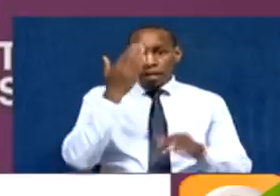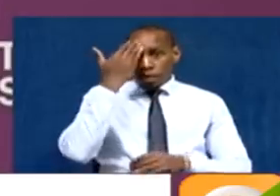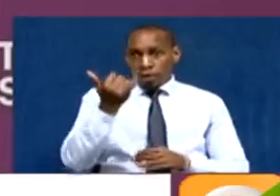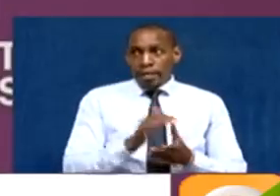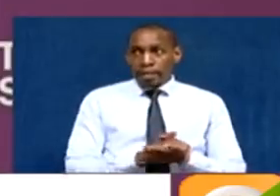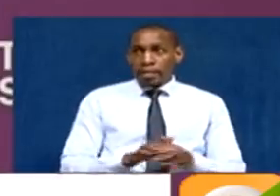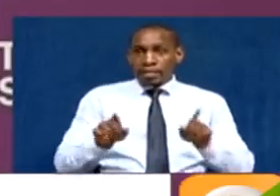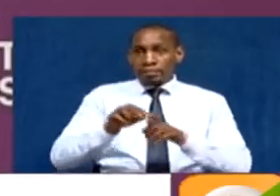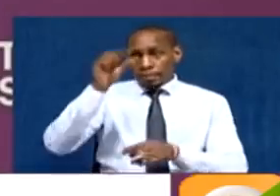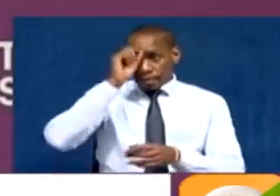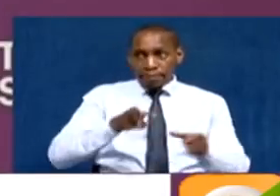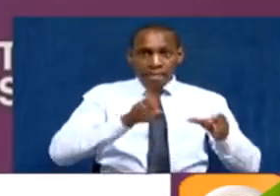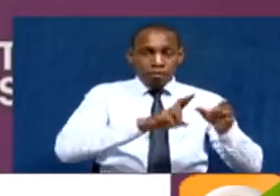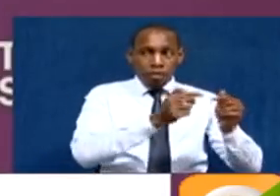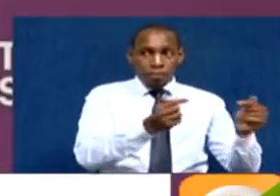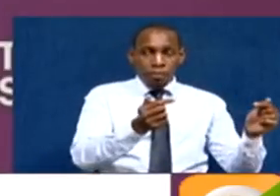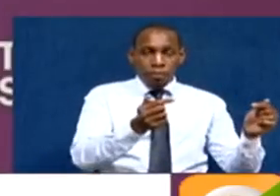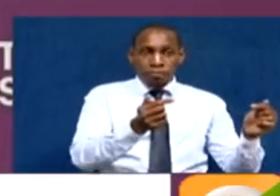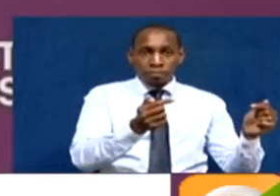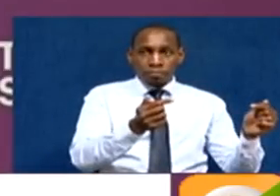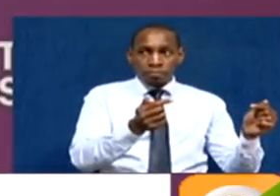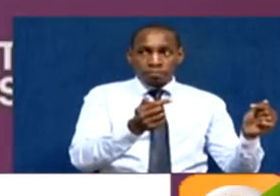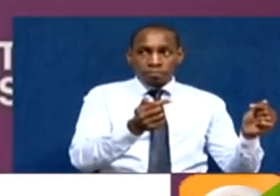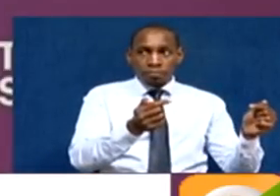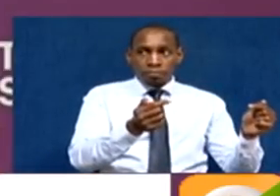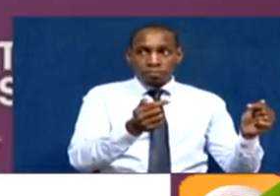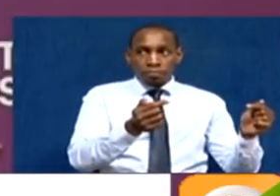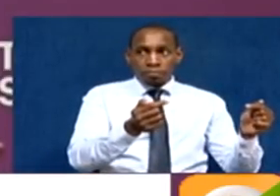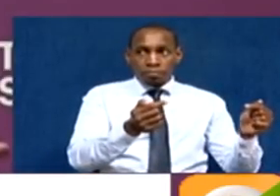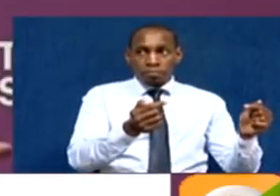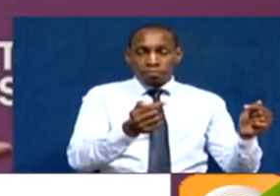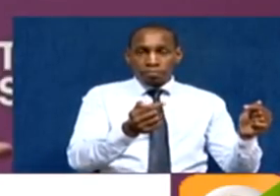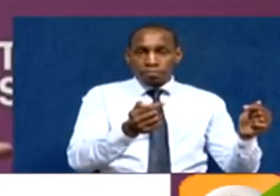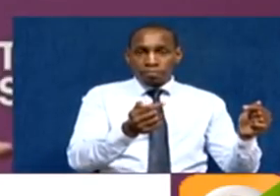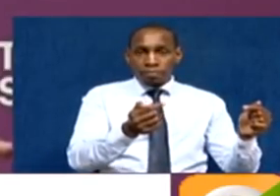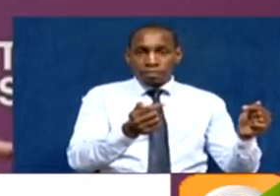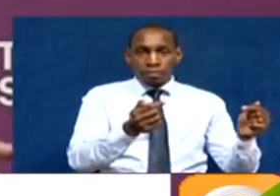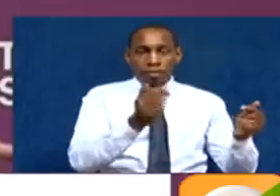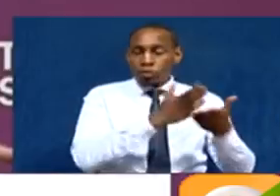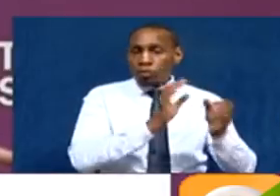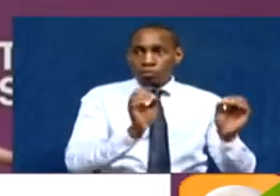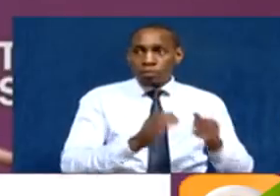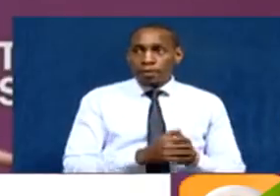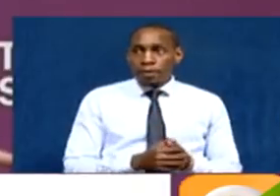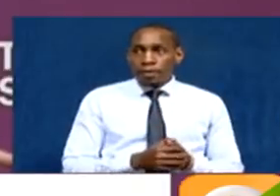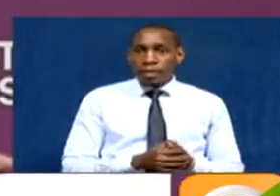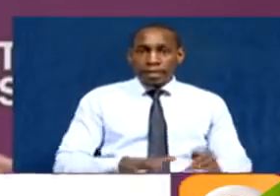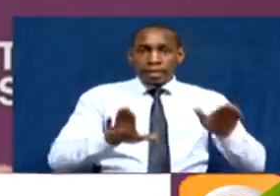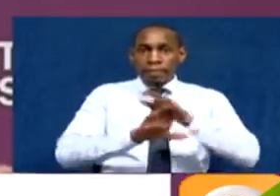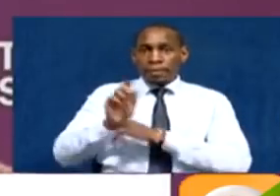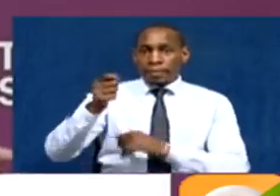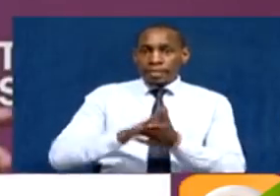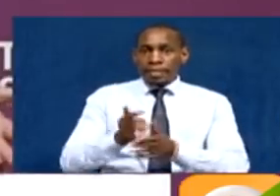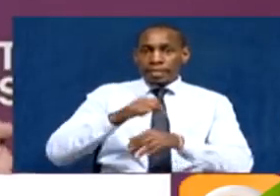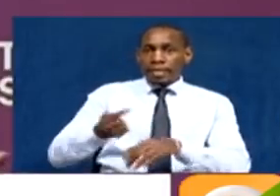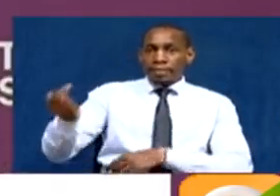that so-called government in opposition is living in officialdom. The deputy president, when he came